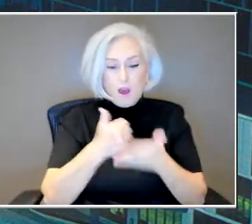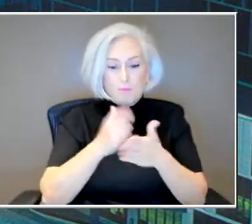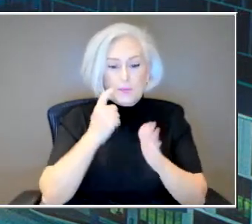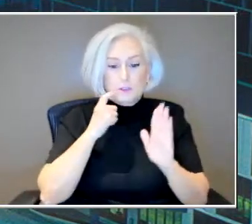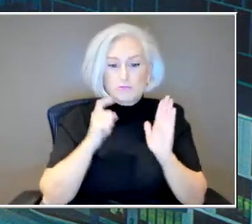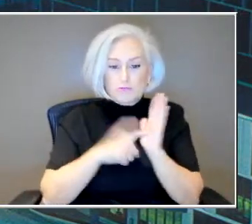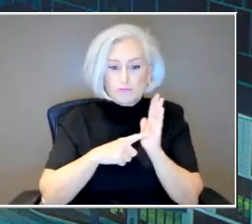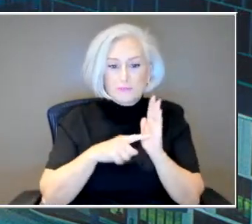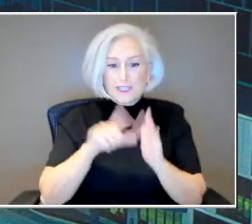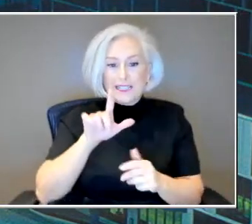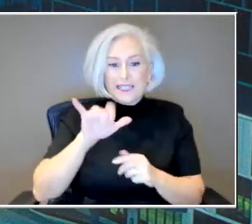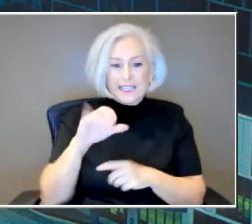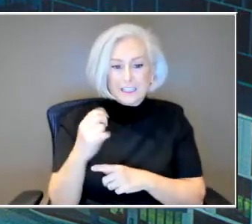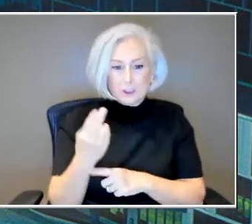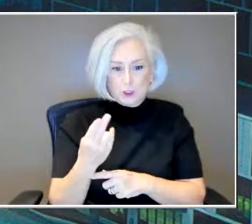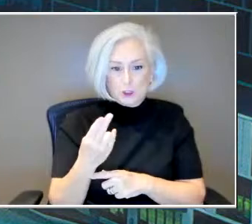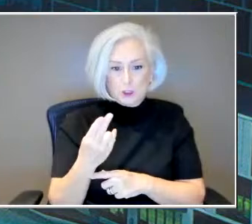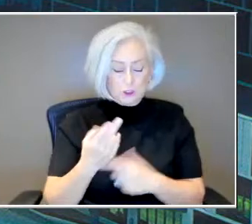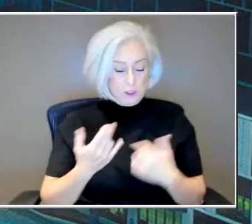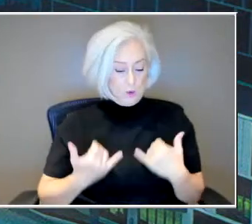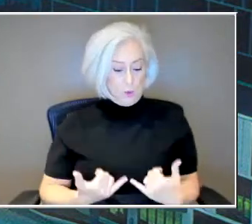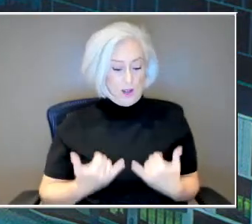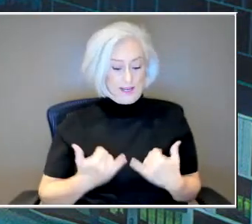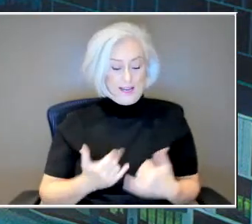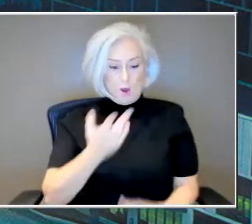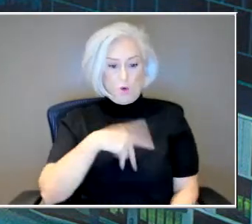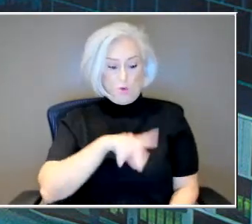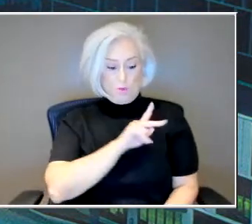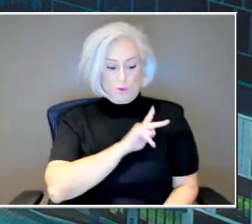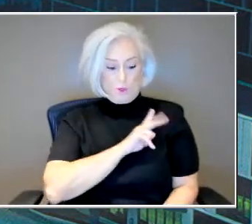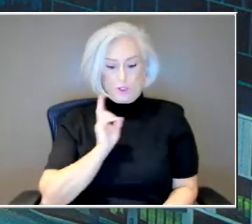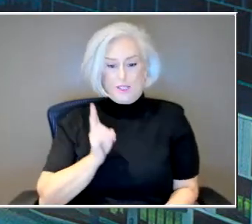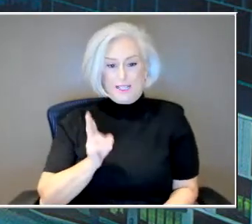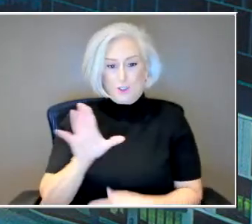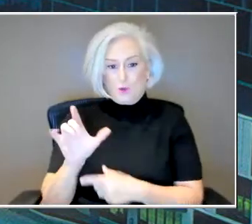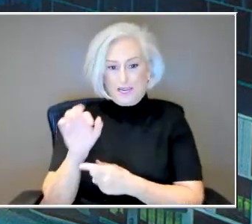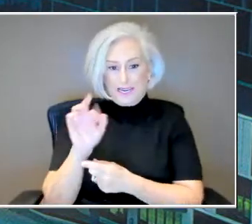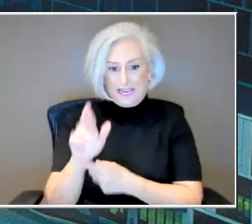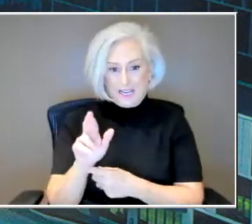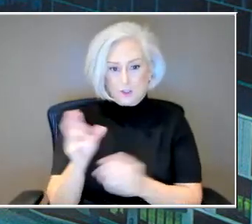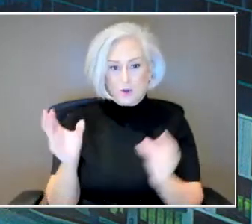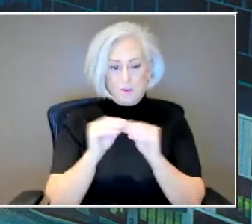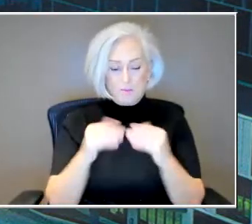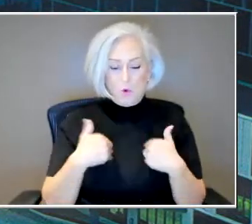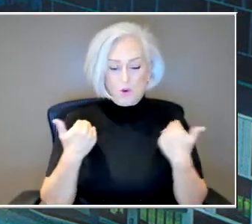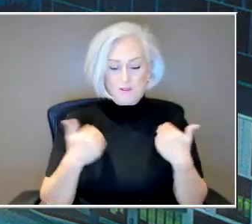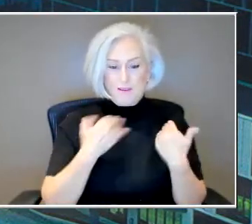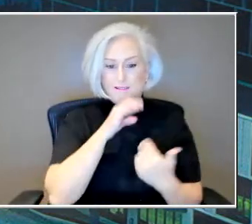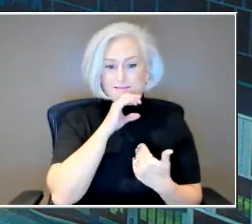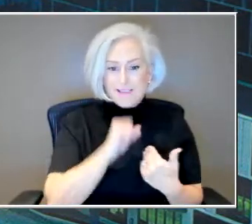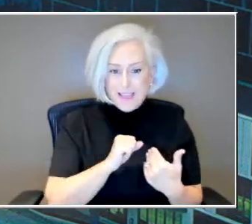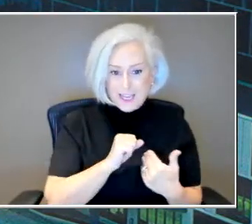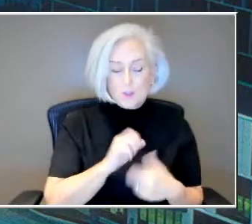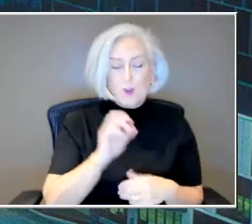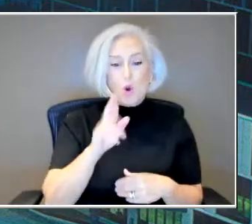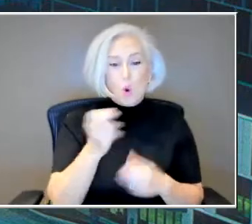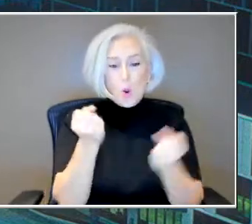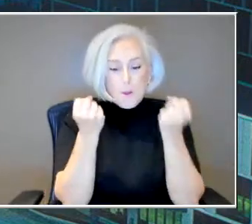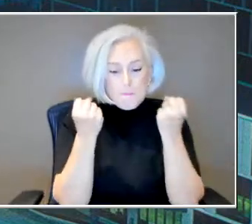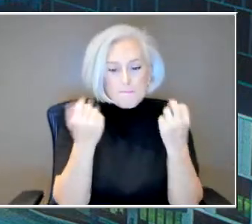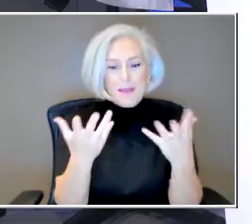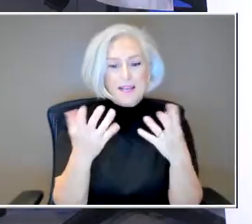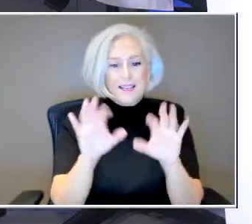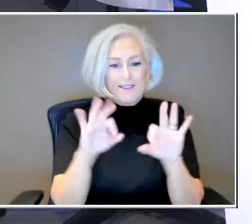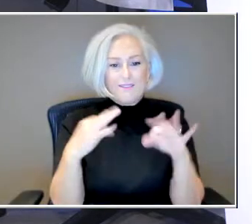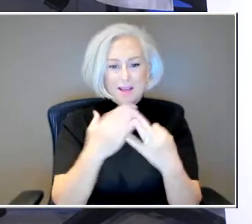right now is either personal history of cancer at a younger age or multiple family members with colon or other cancers.